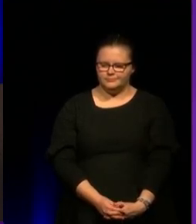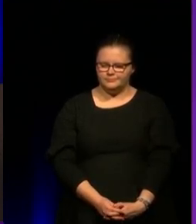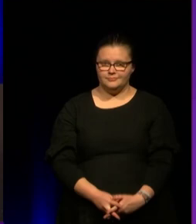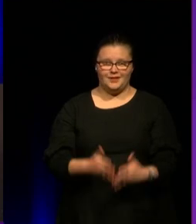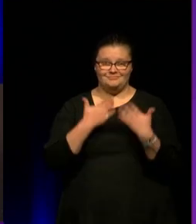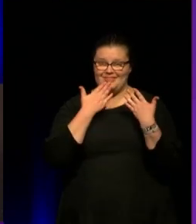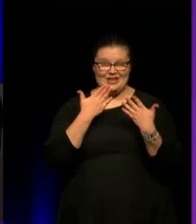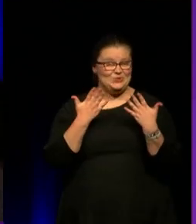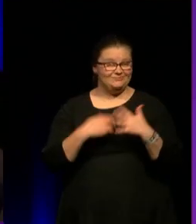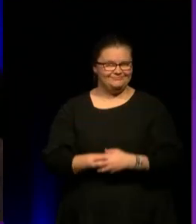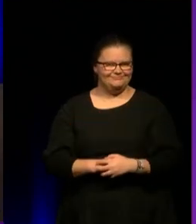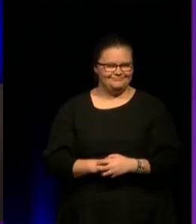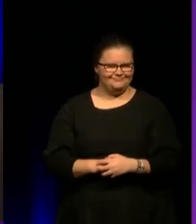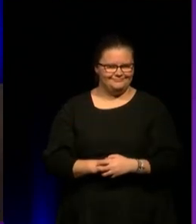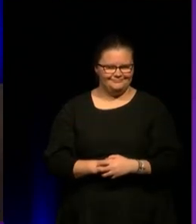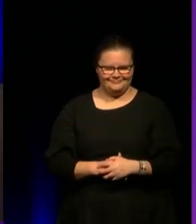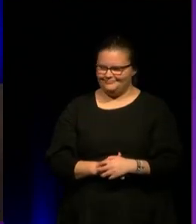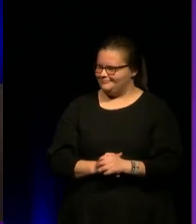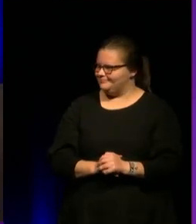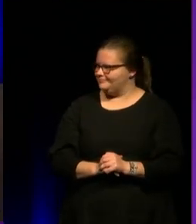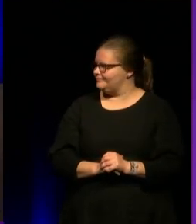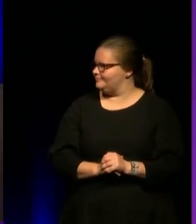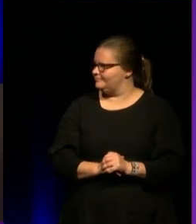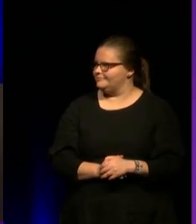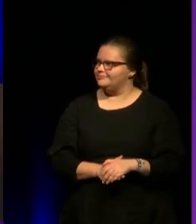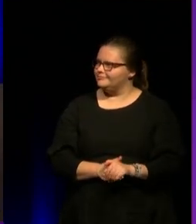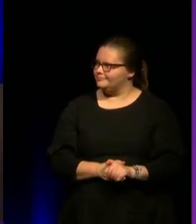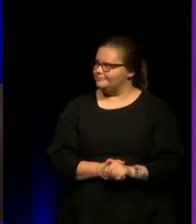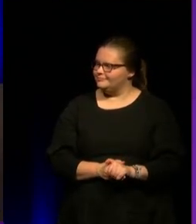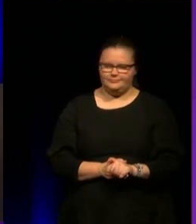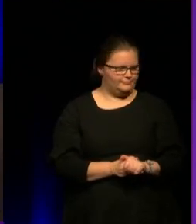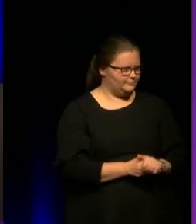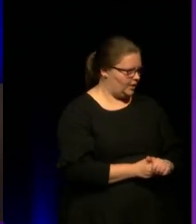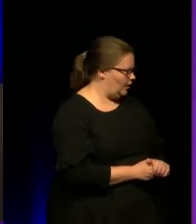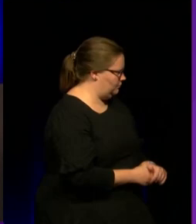Thank you. Vote of thanks. Thanks, Amanda.